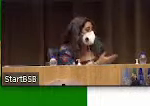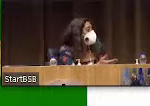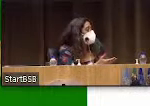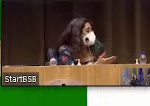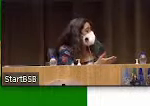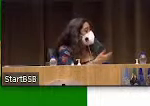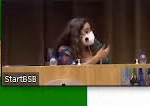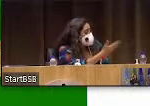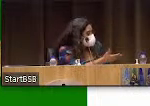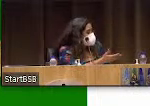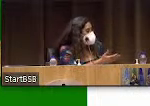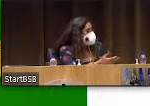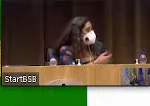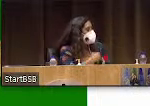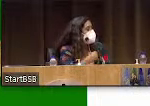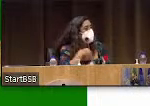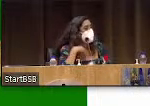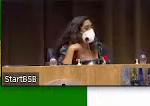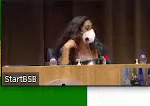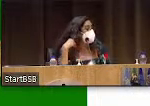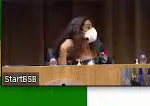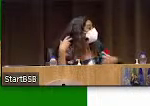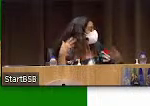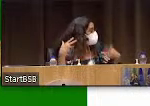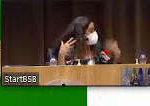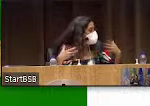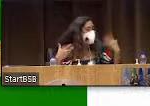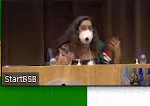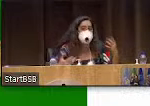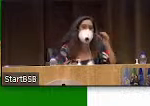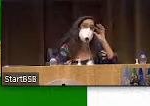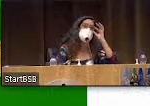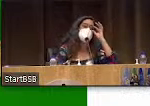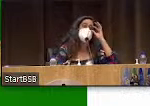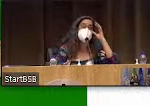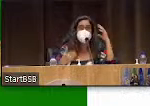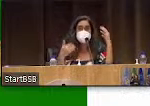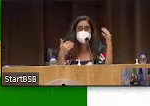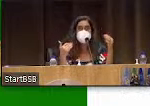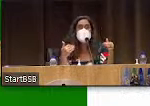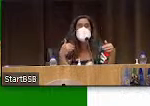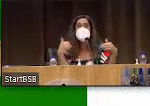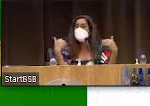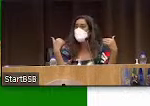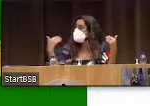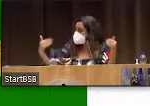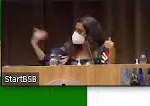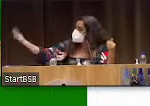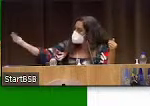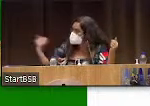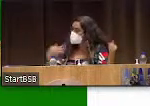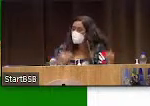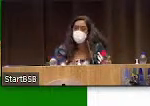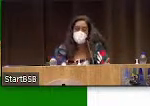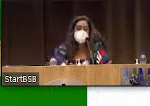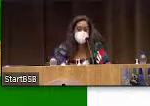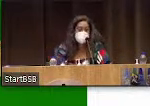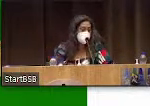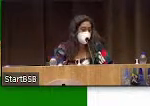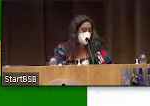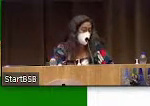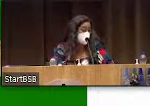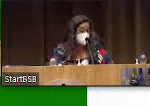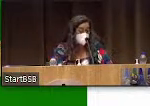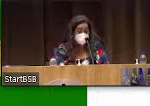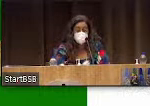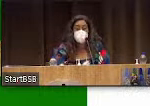And I think that the idea, I want to thank Rosane to attend this demand for us to study